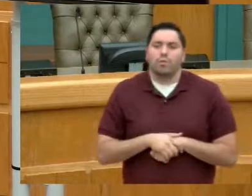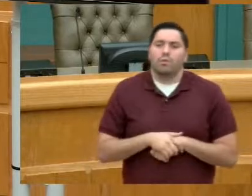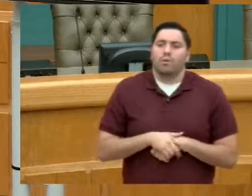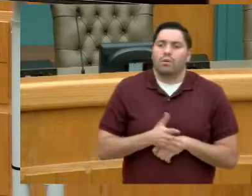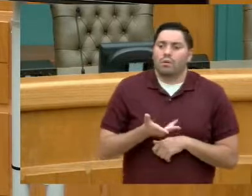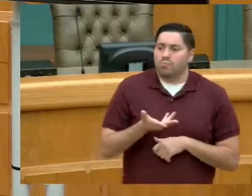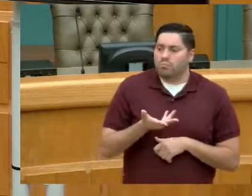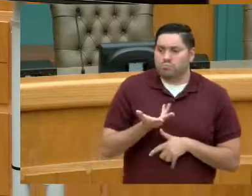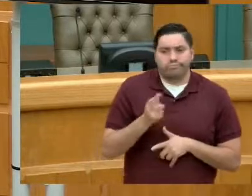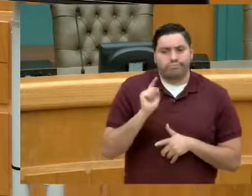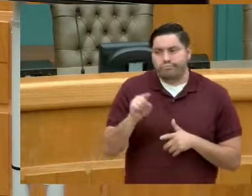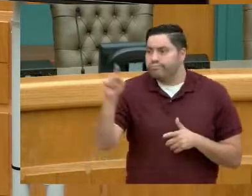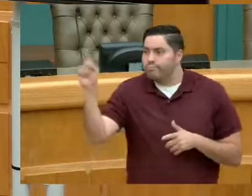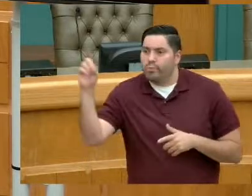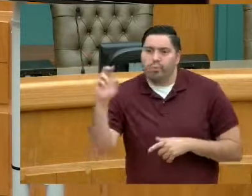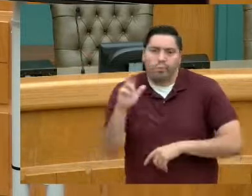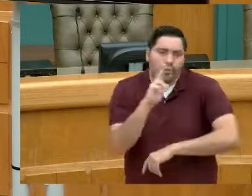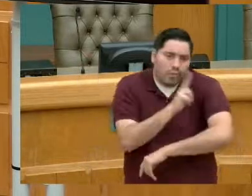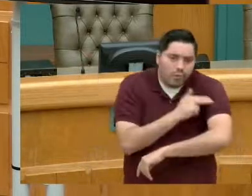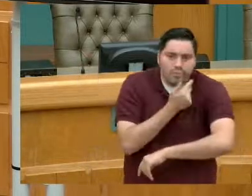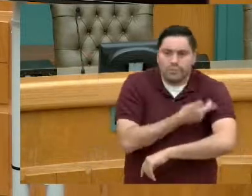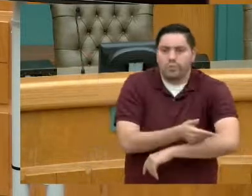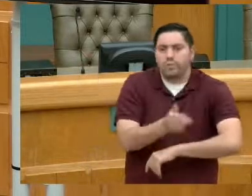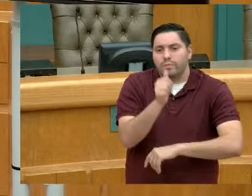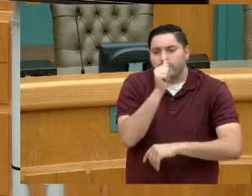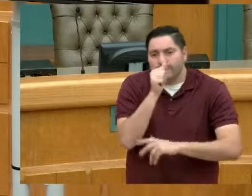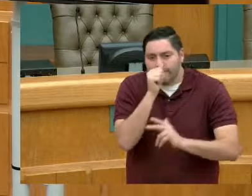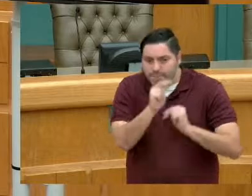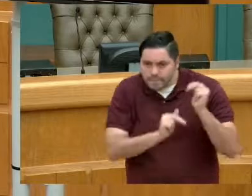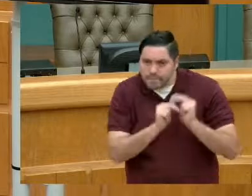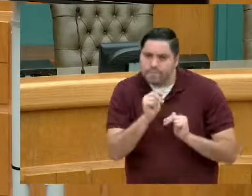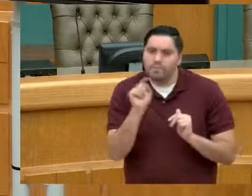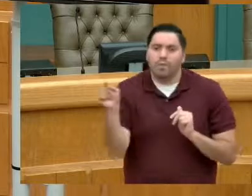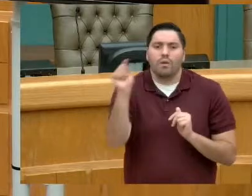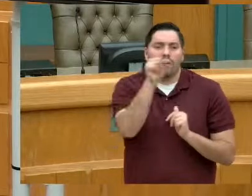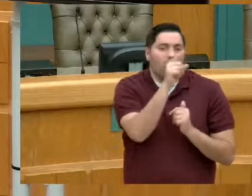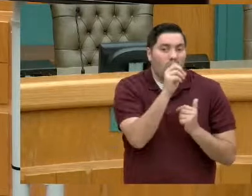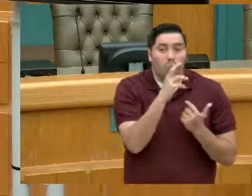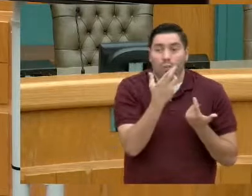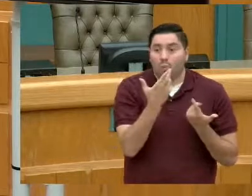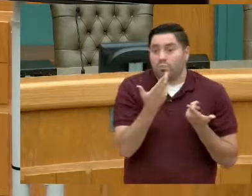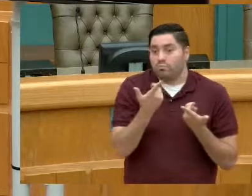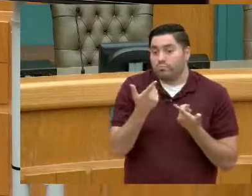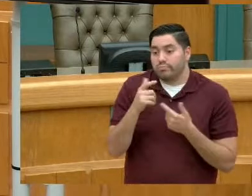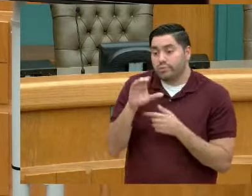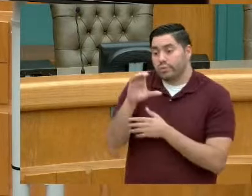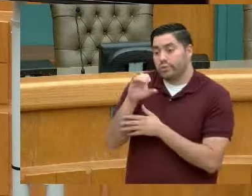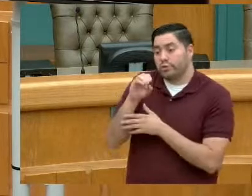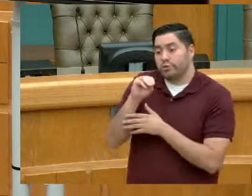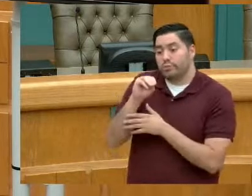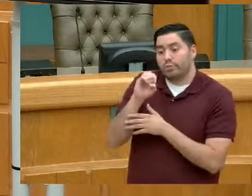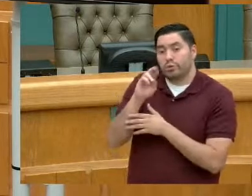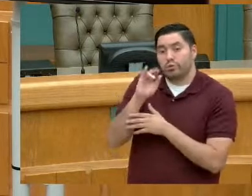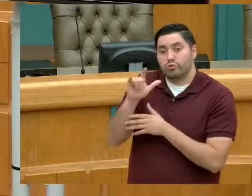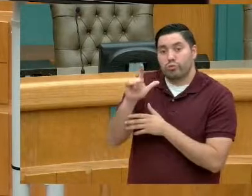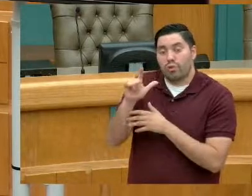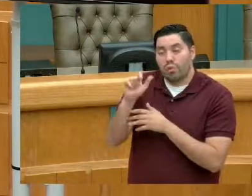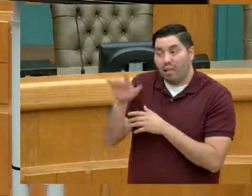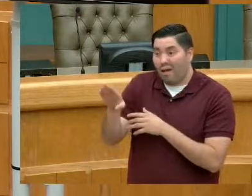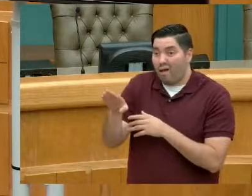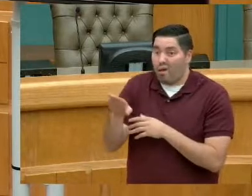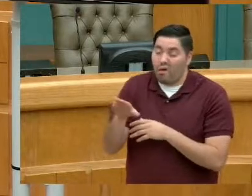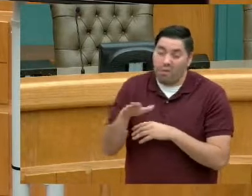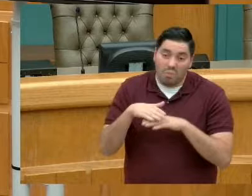particular locations, or hospitals and private physicians testing through some of the commercial labs, we have tested